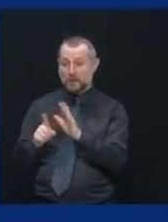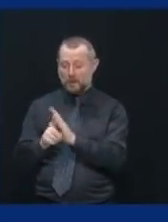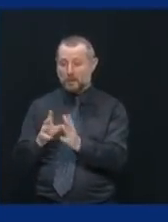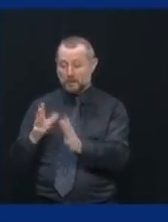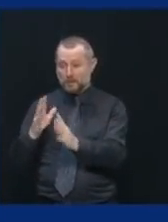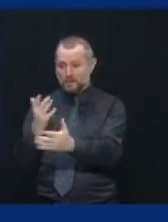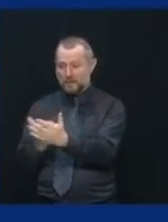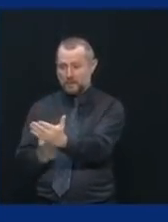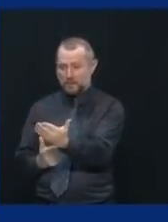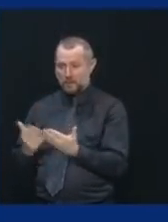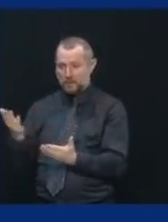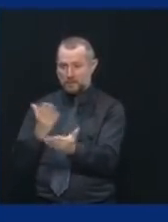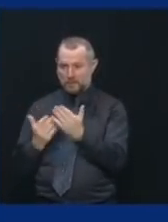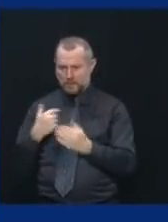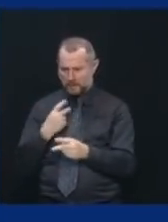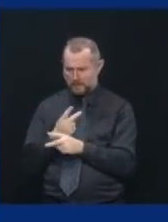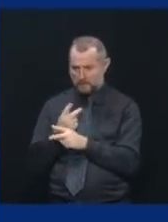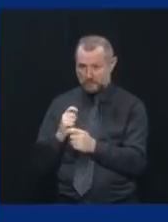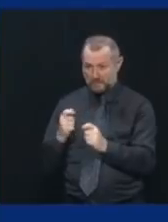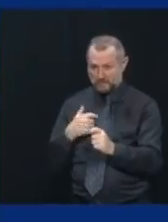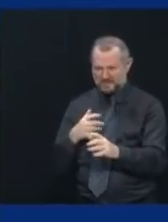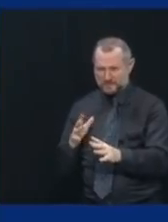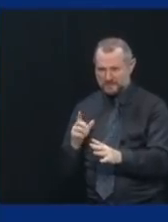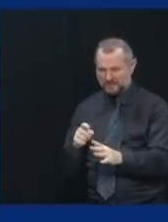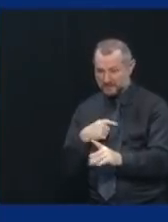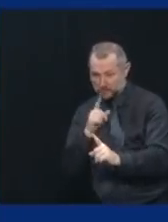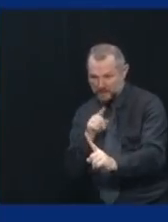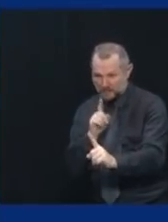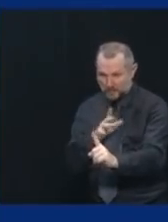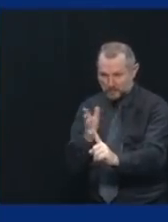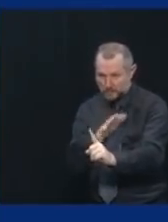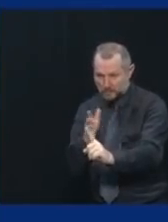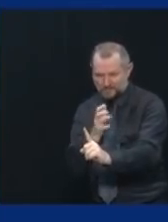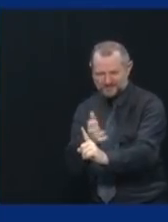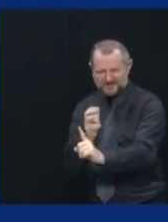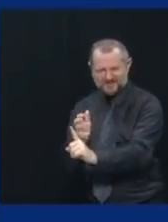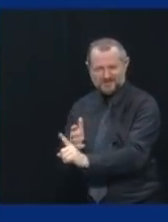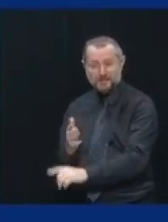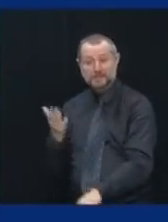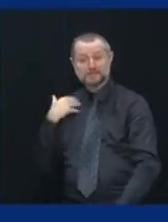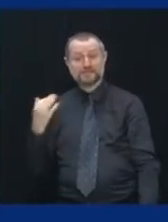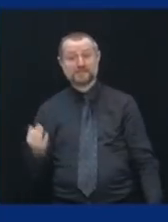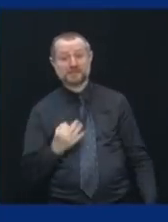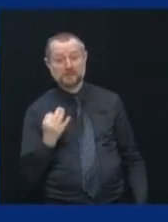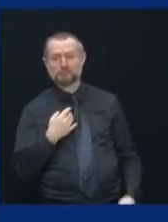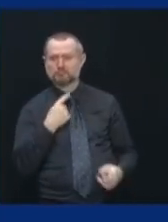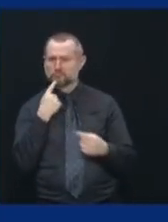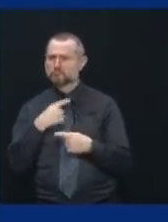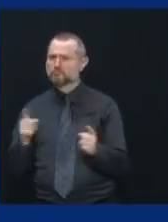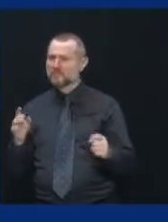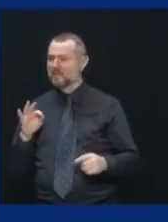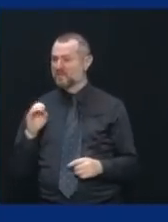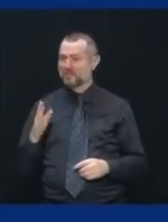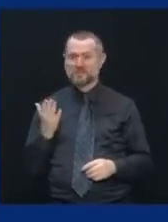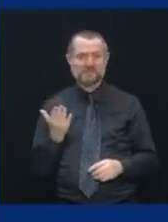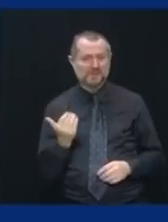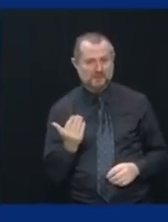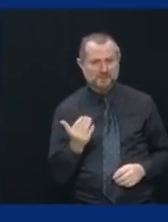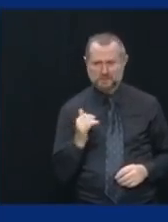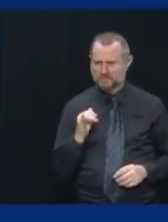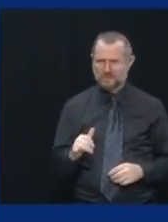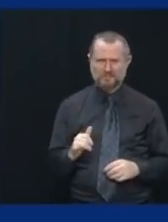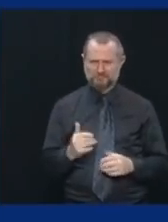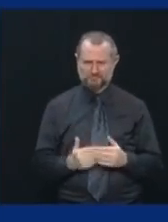of our control. So we're doing our best. On Friday, we said it was going to be the 15th. That's the most lead time I think we've given on